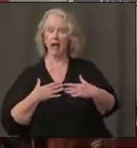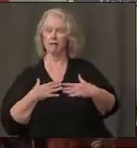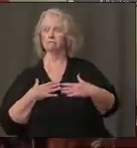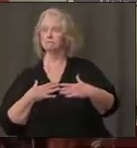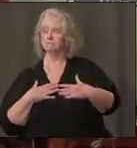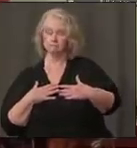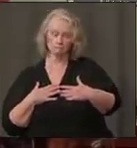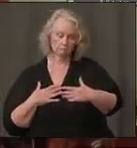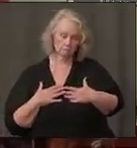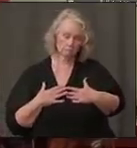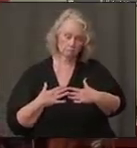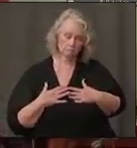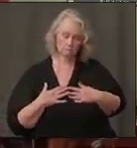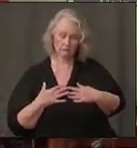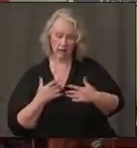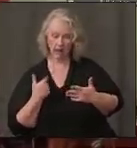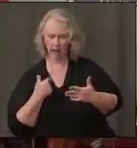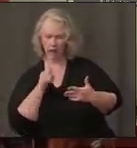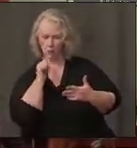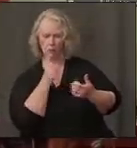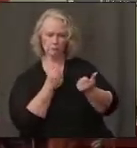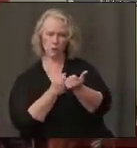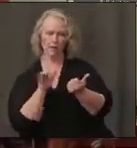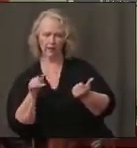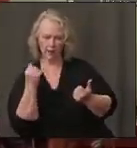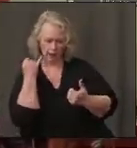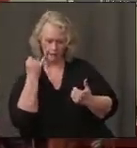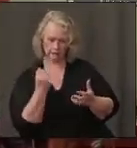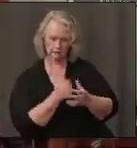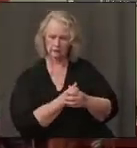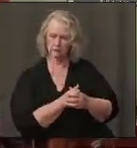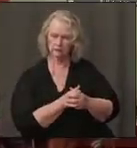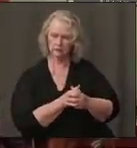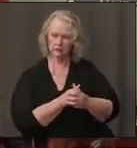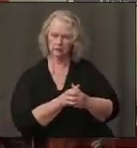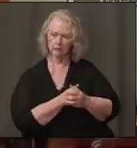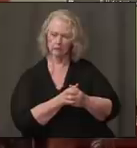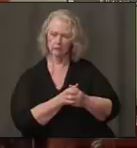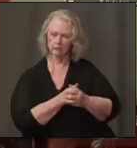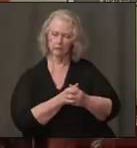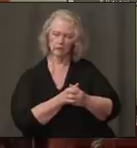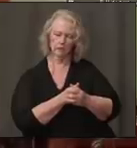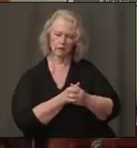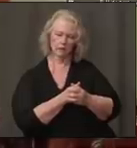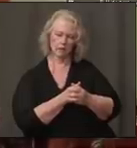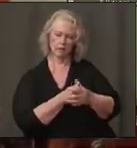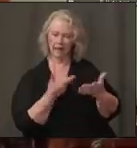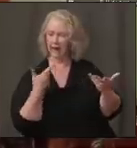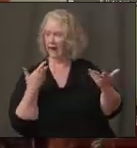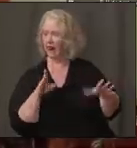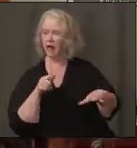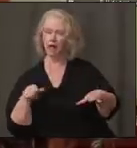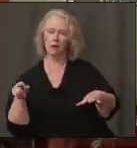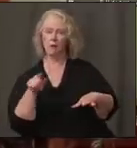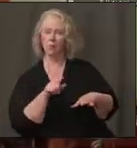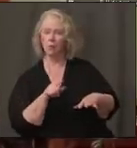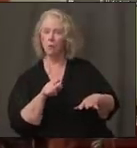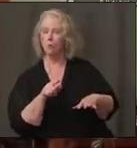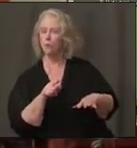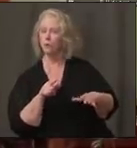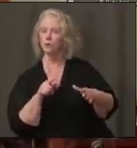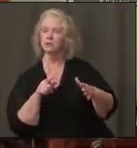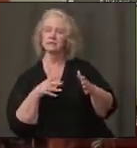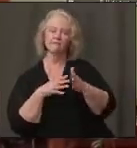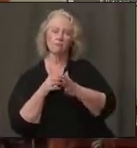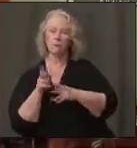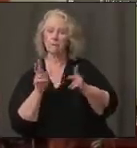I don't know who will be of the view, that, we can ourselves die so that we can get the economy restarted.